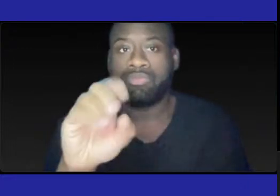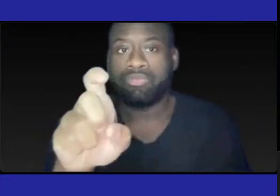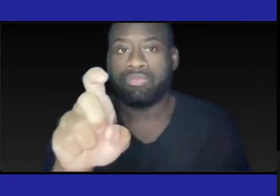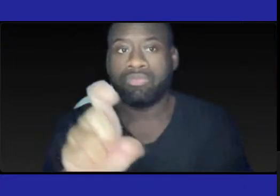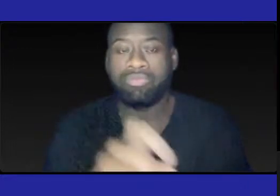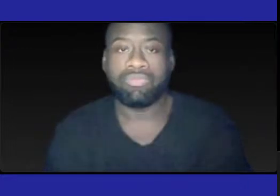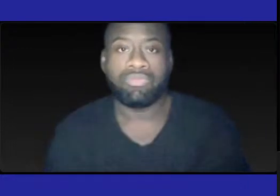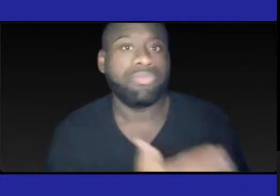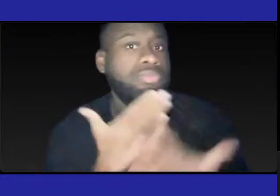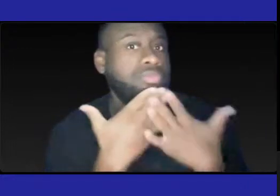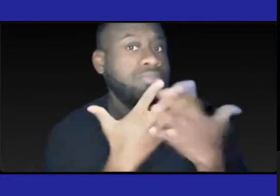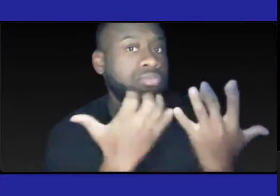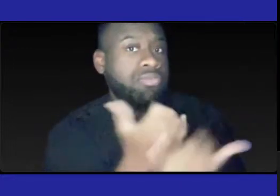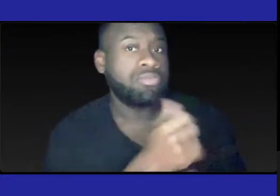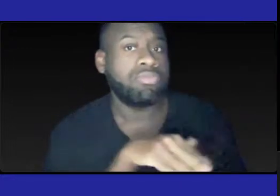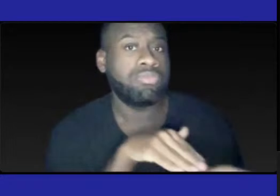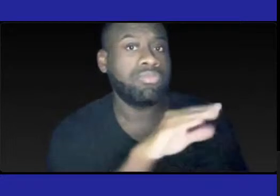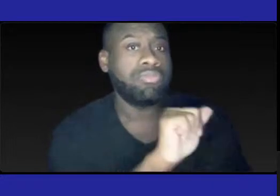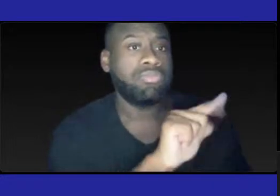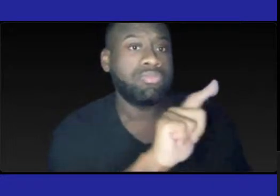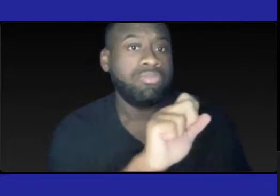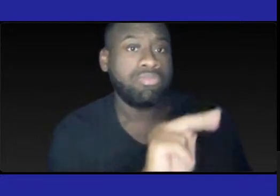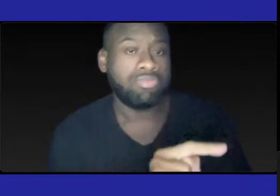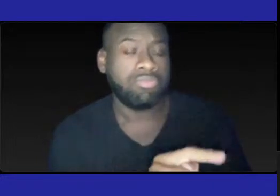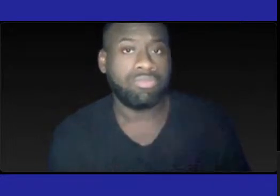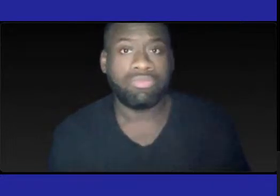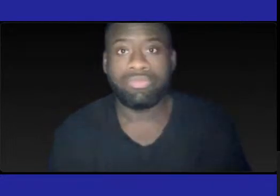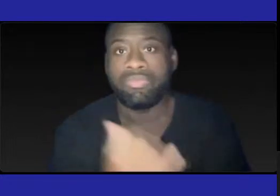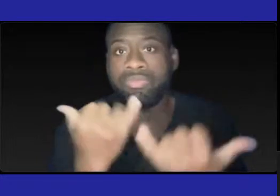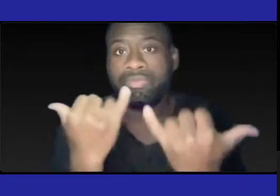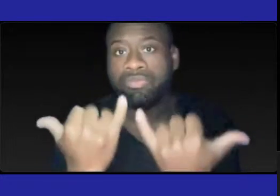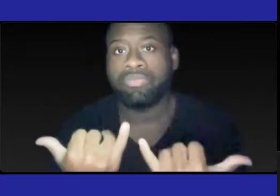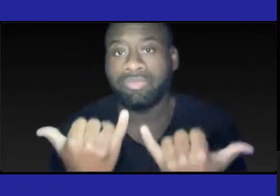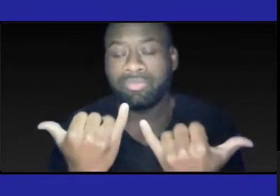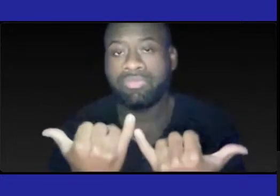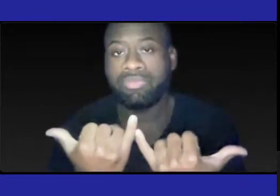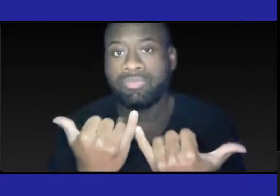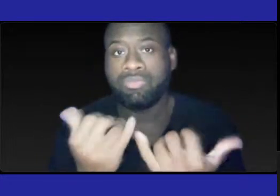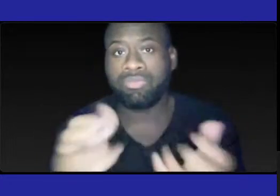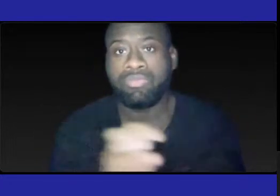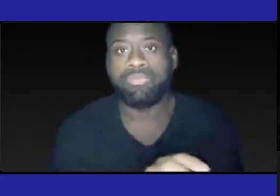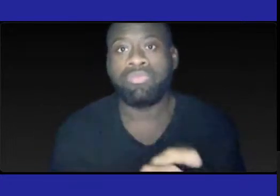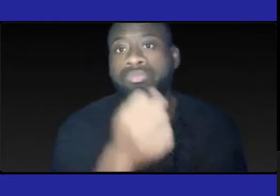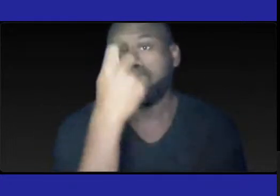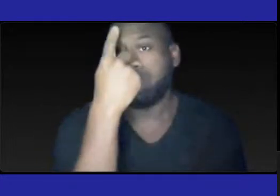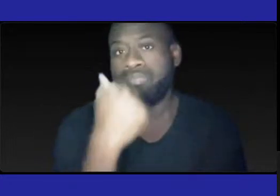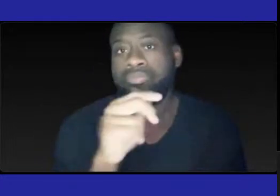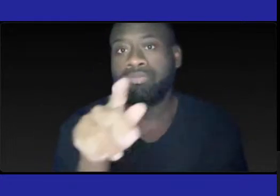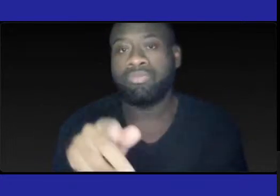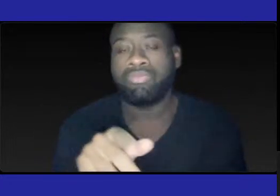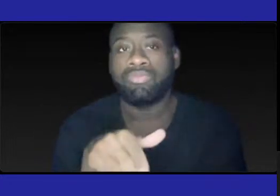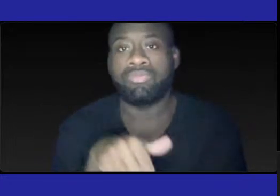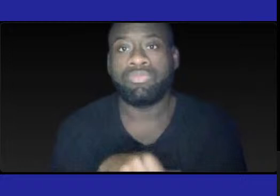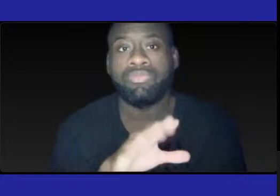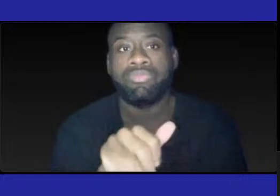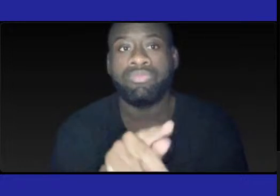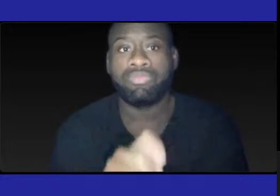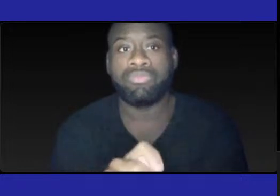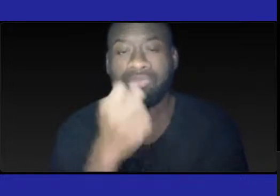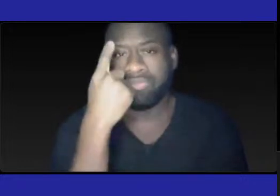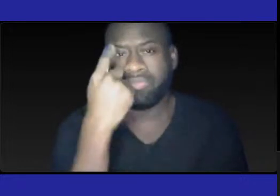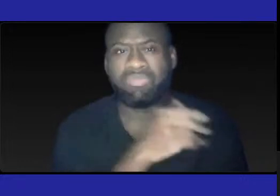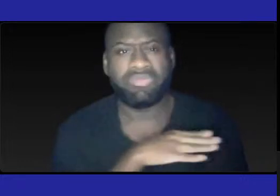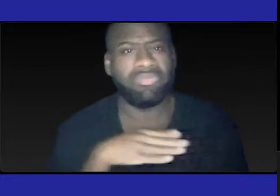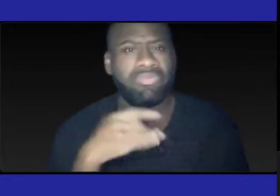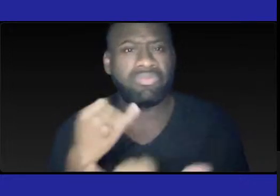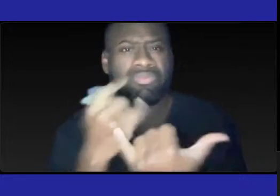Allen. Good morning, Dr. Pagan and Dr. Katz and board members. So the question is, I'm talking about